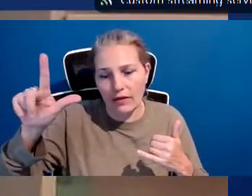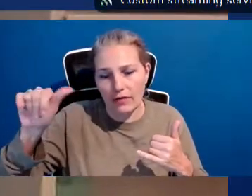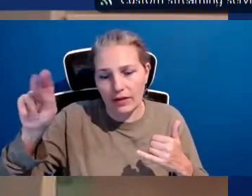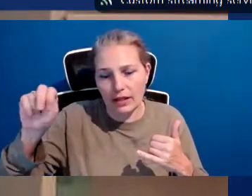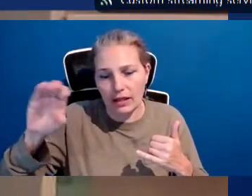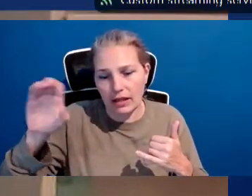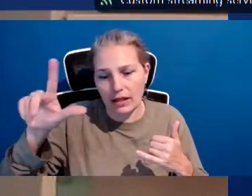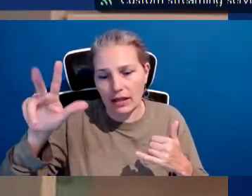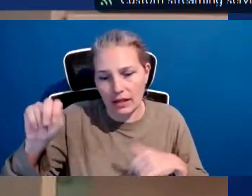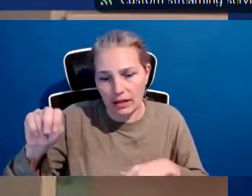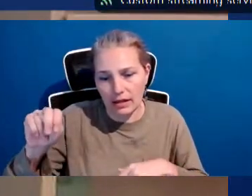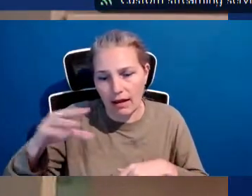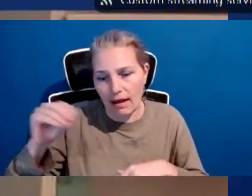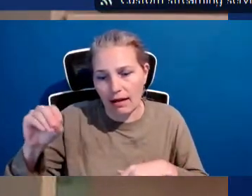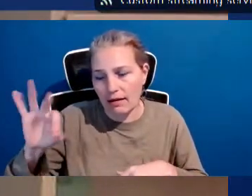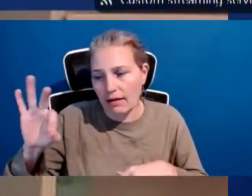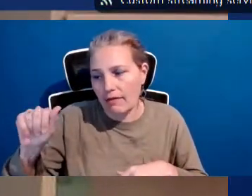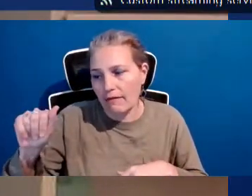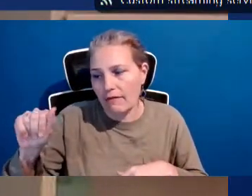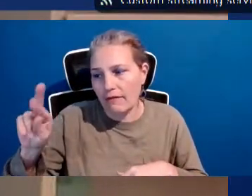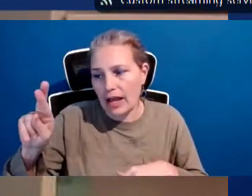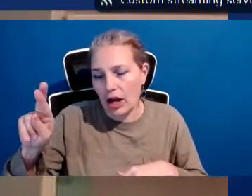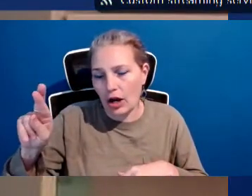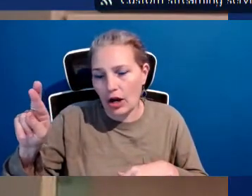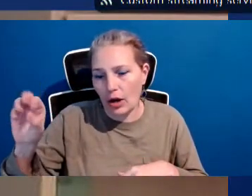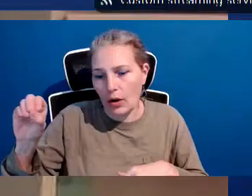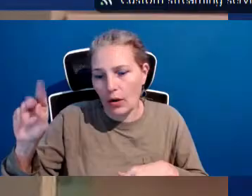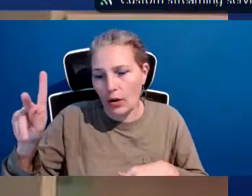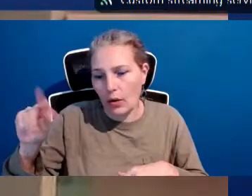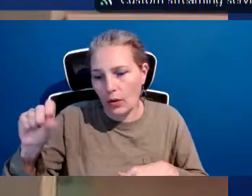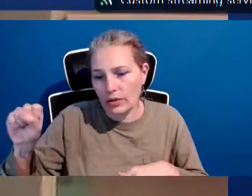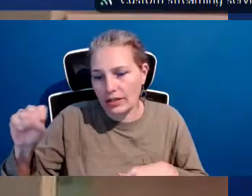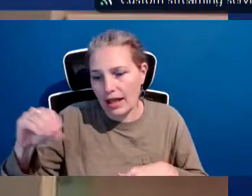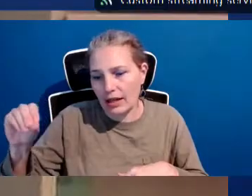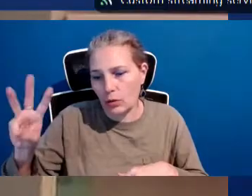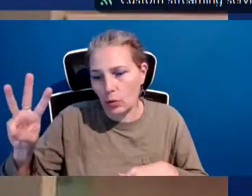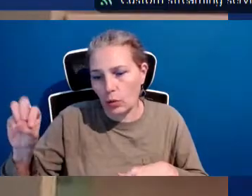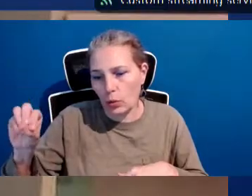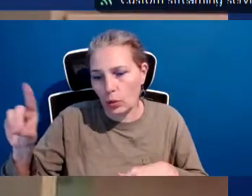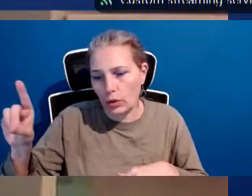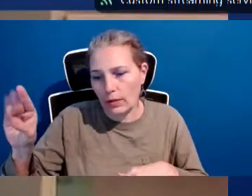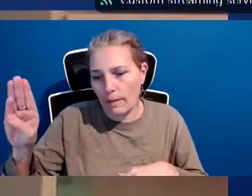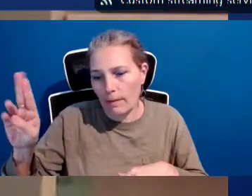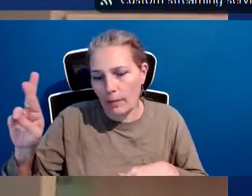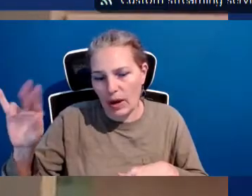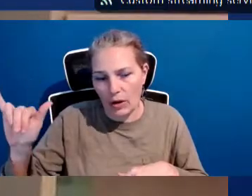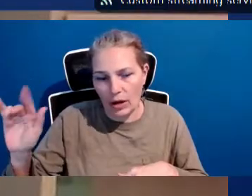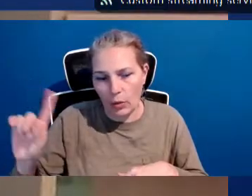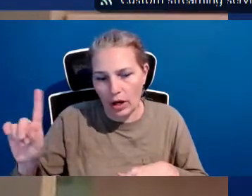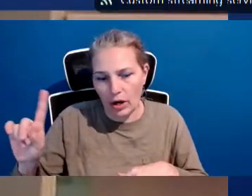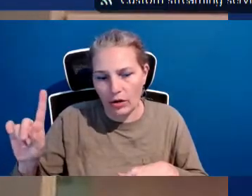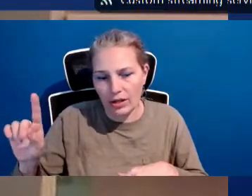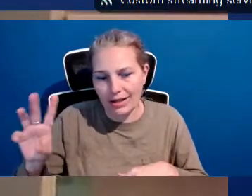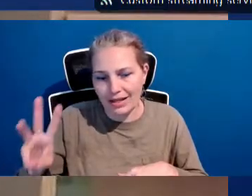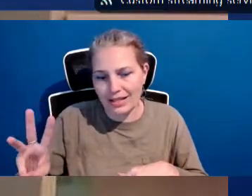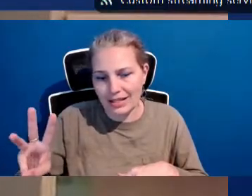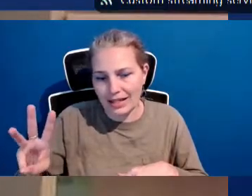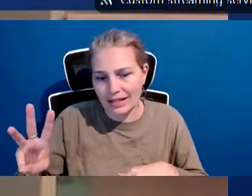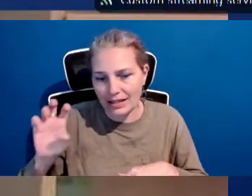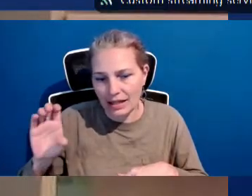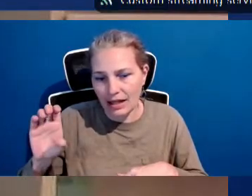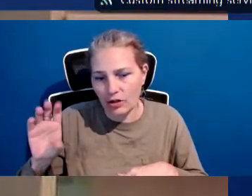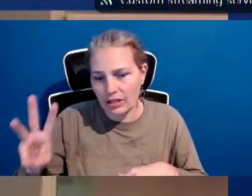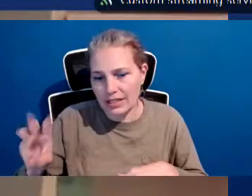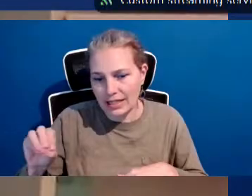Woodbury, that's how as far as the 660 and the 662 operate. Everywhere else in Altadena and Pasadena and